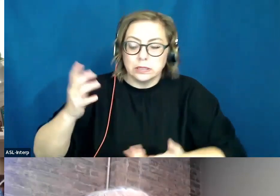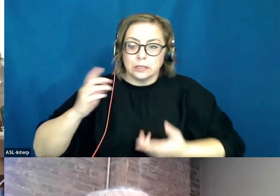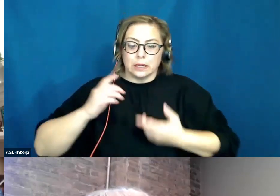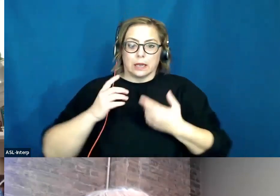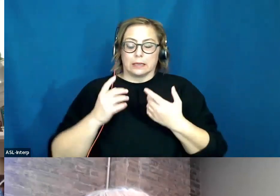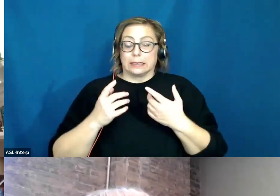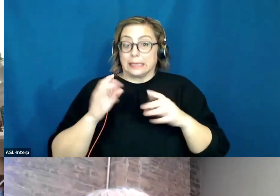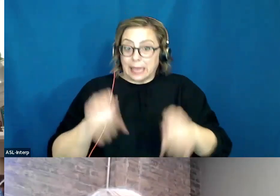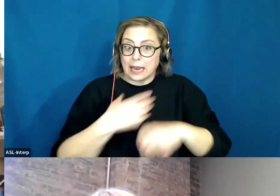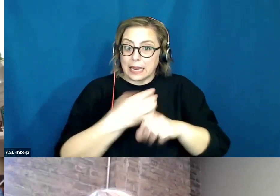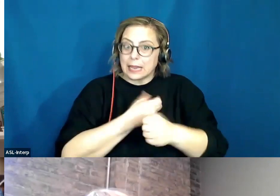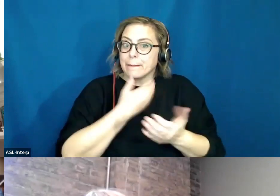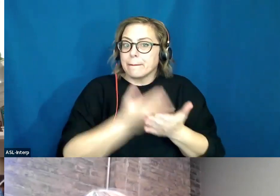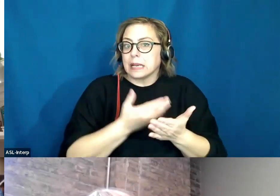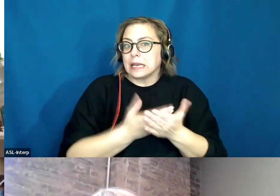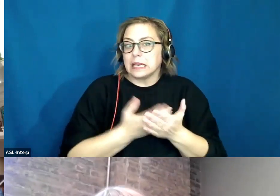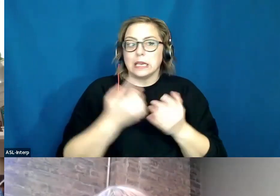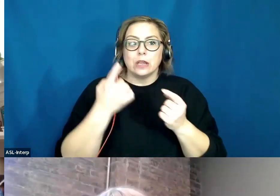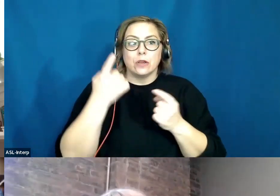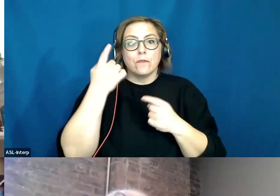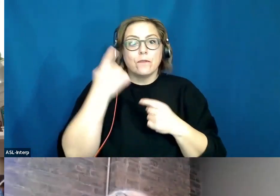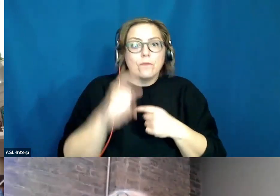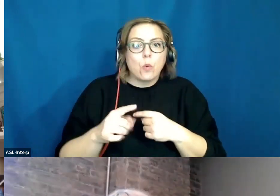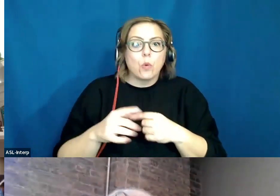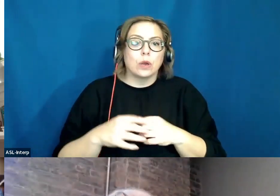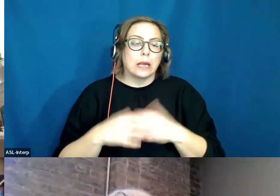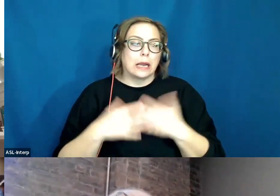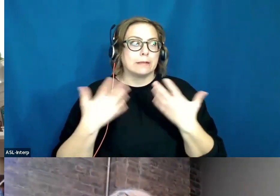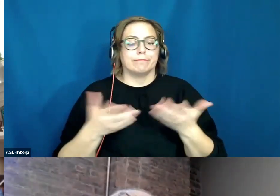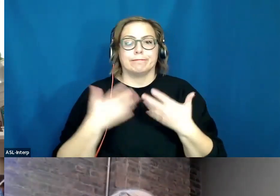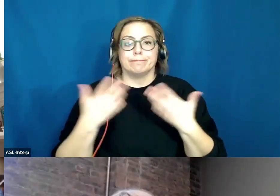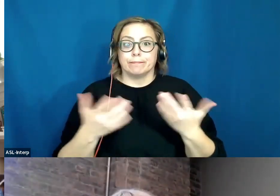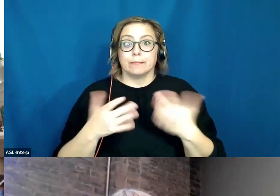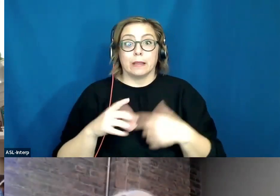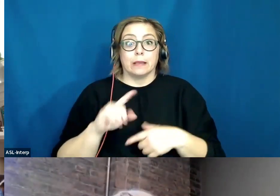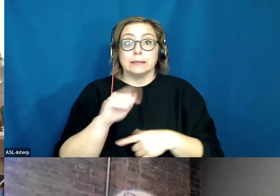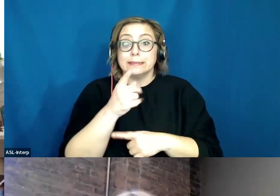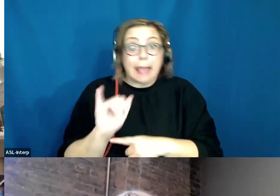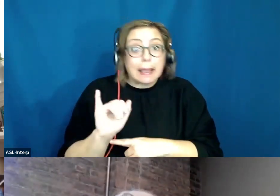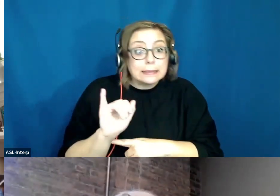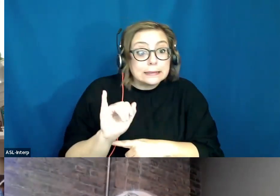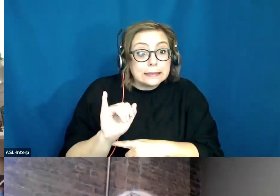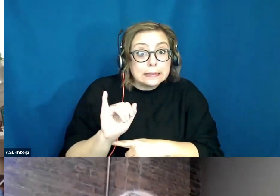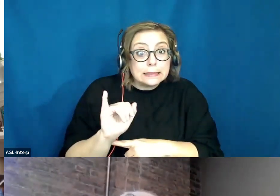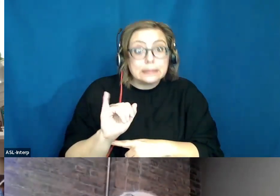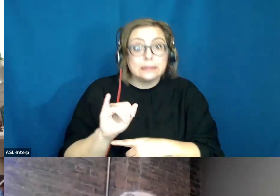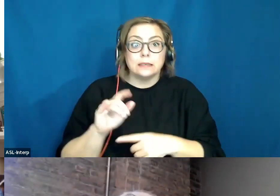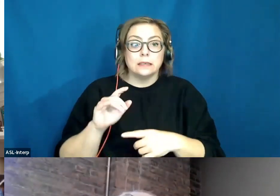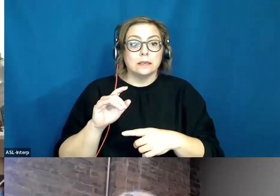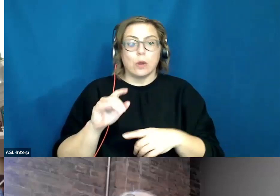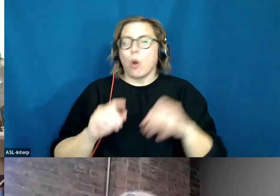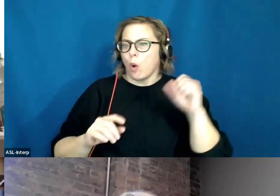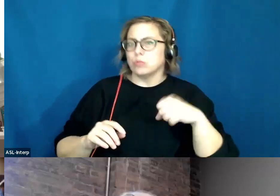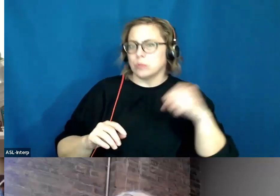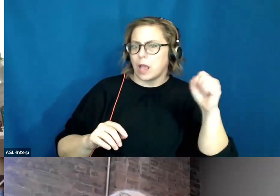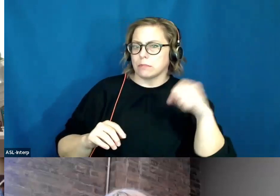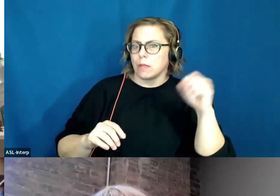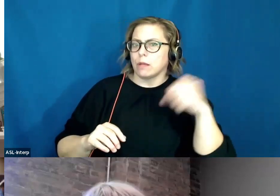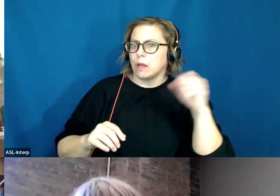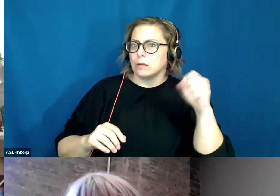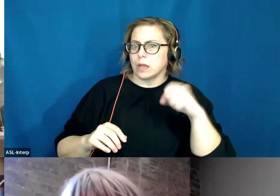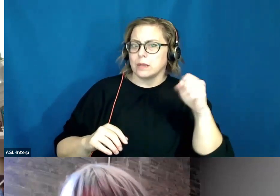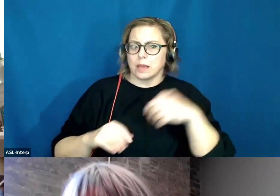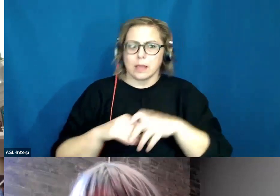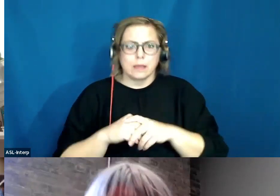don't know, get, like a taxi or something to drive me there or whatever, like stuff like